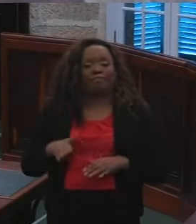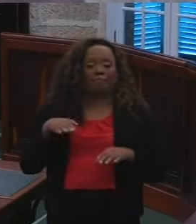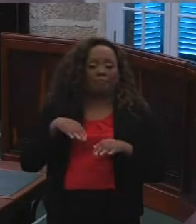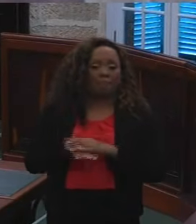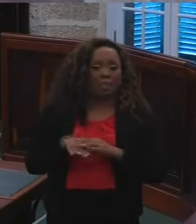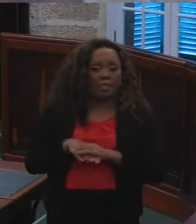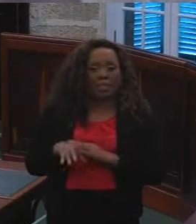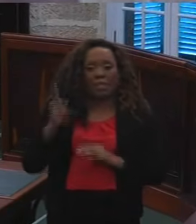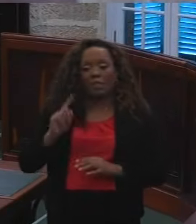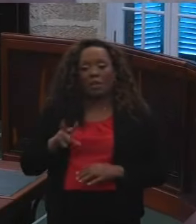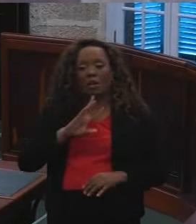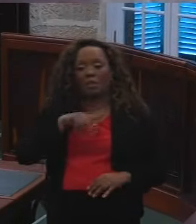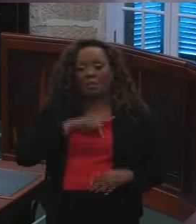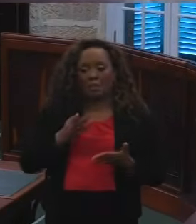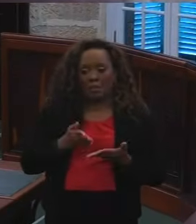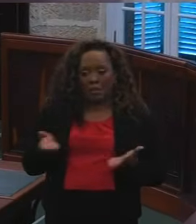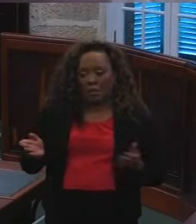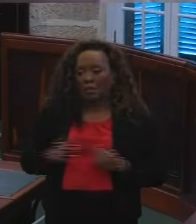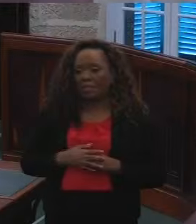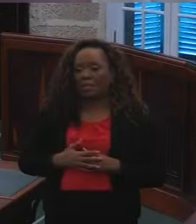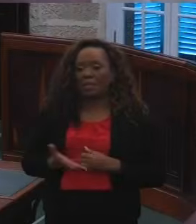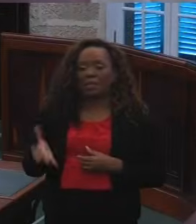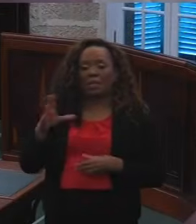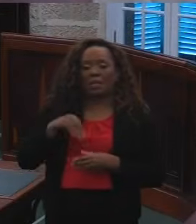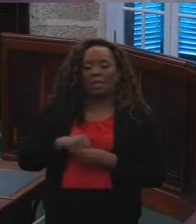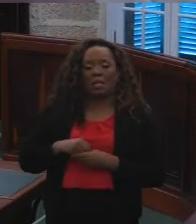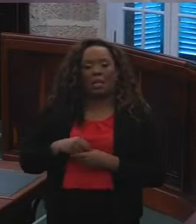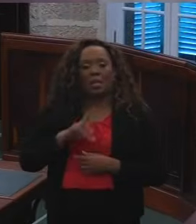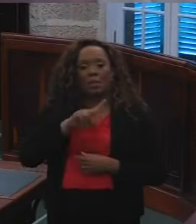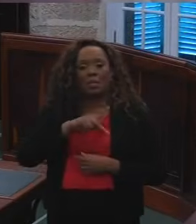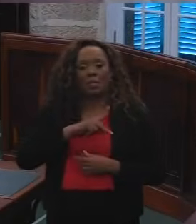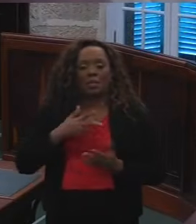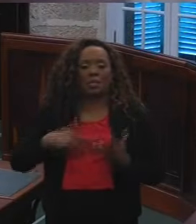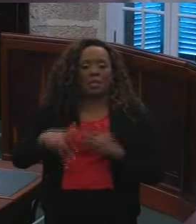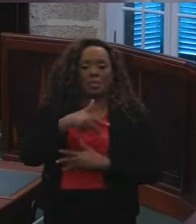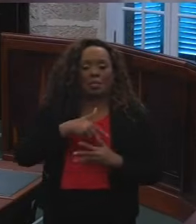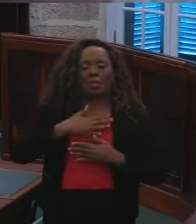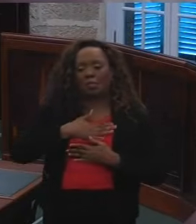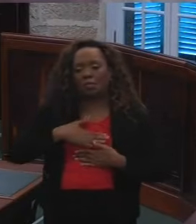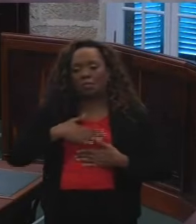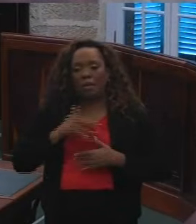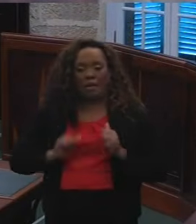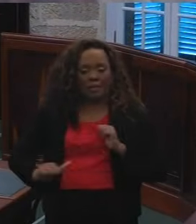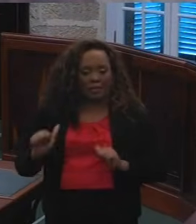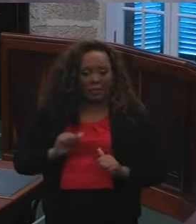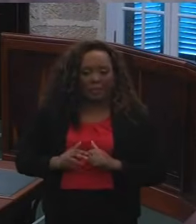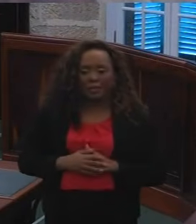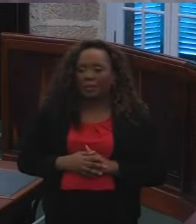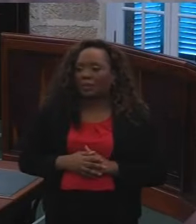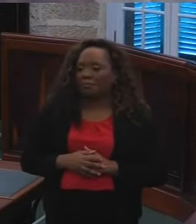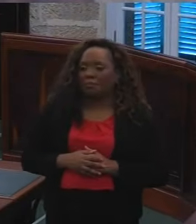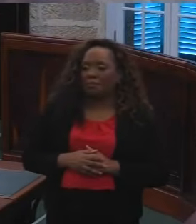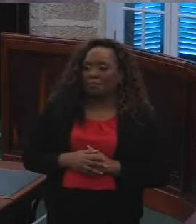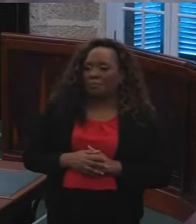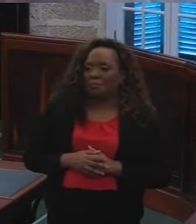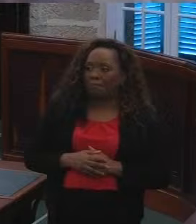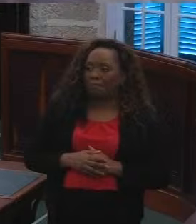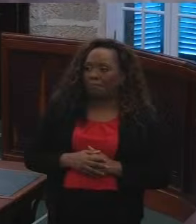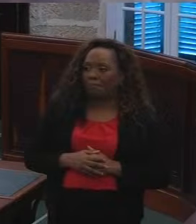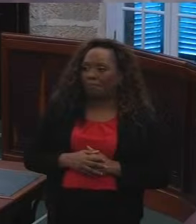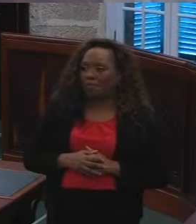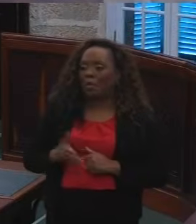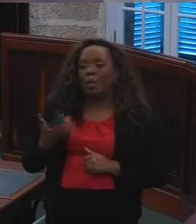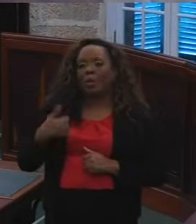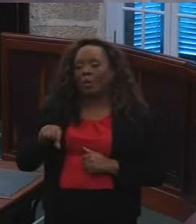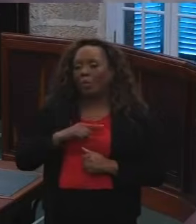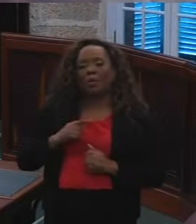possessions, participation in social and recreational activities, privacy and timely notices for transfers or discharge. We are